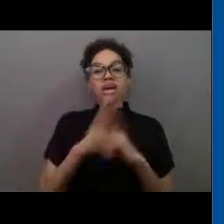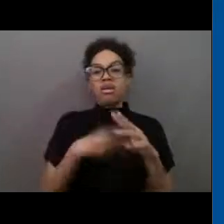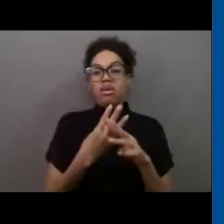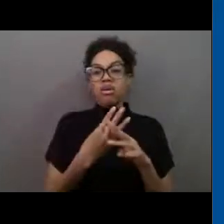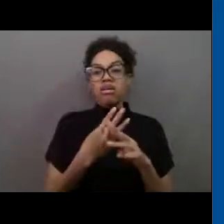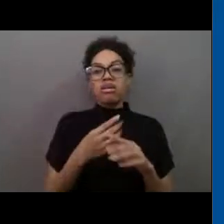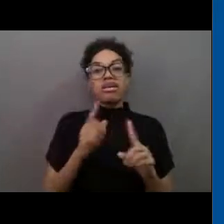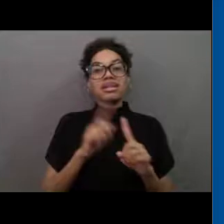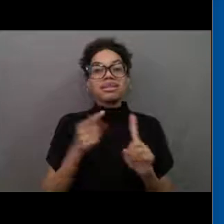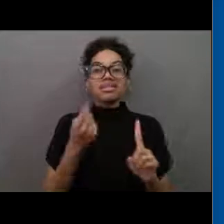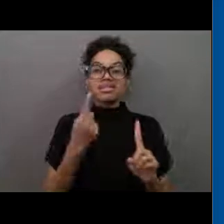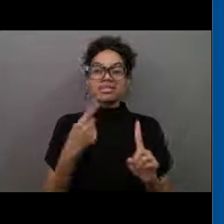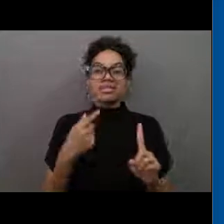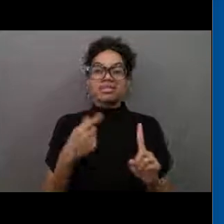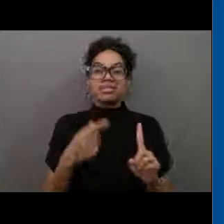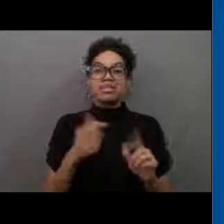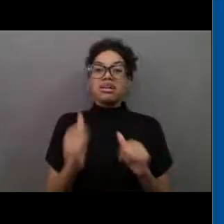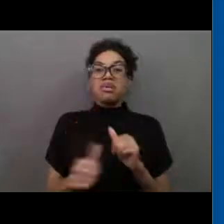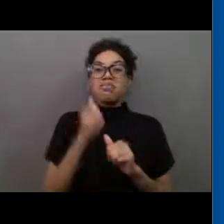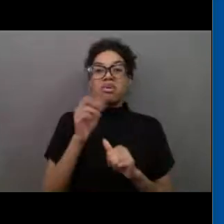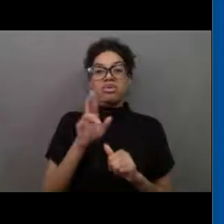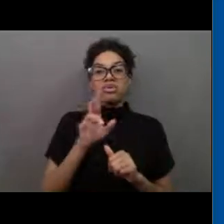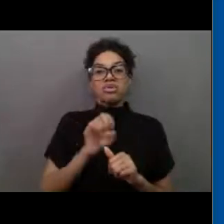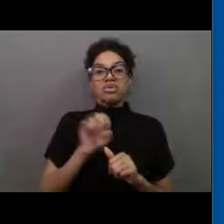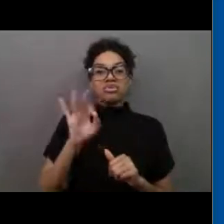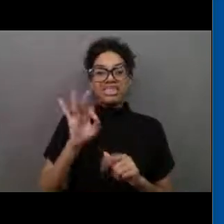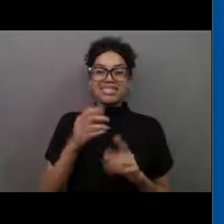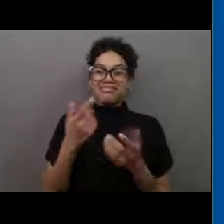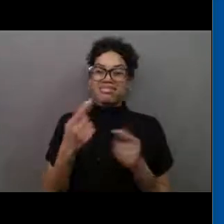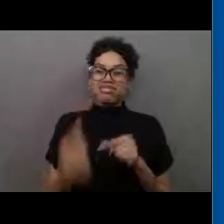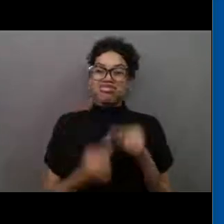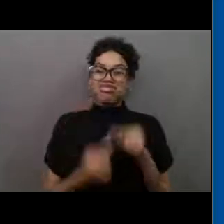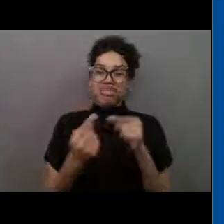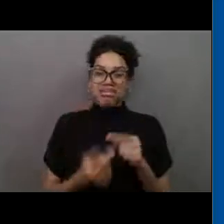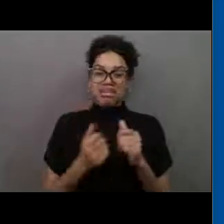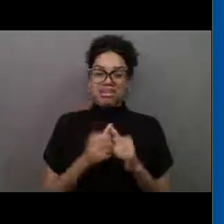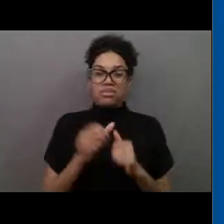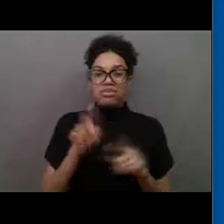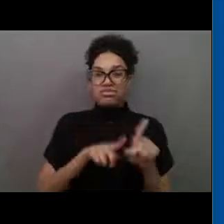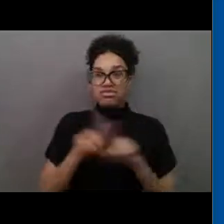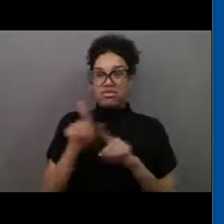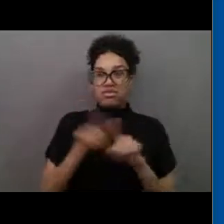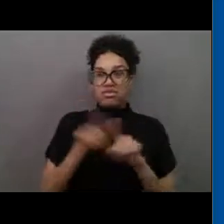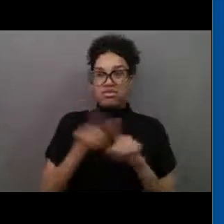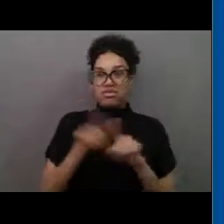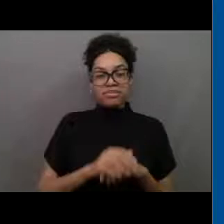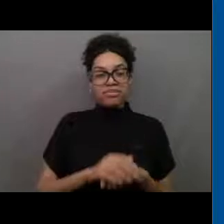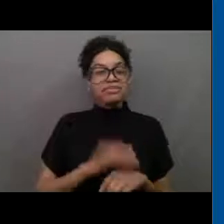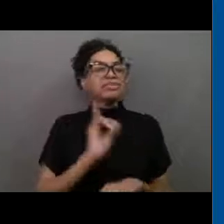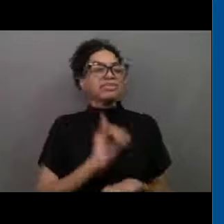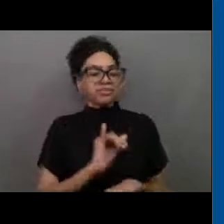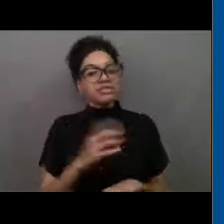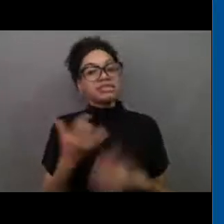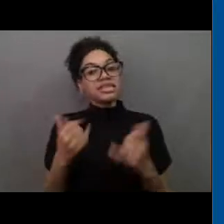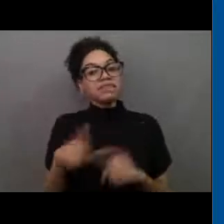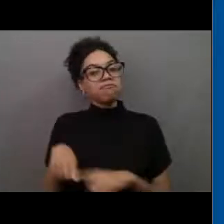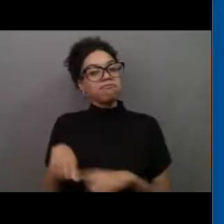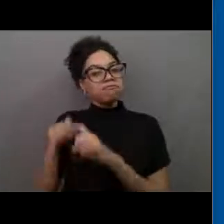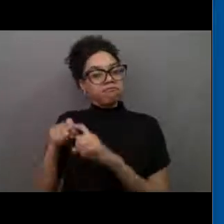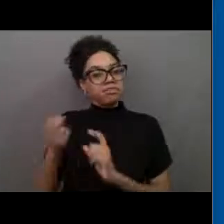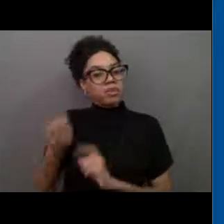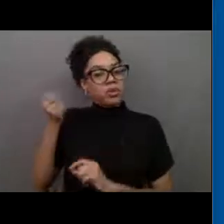not doing so well at most reefs, unlike the Flower Garden Banks. Okay, so at this point, I'm going to hold on to questions and let you continue, but I just want to